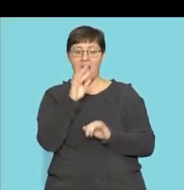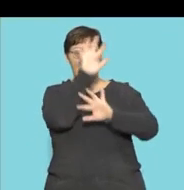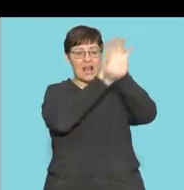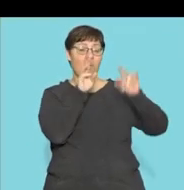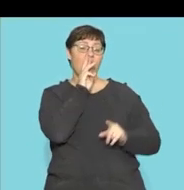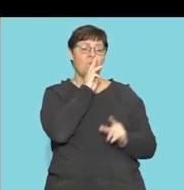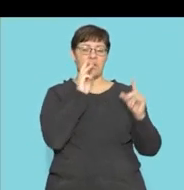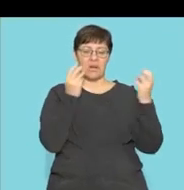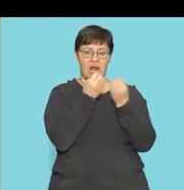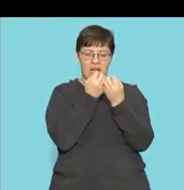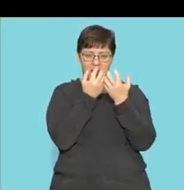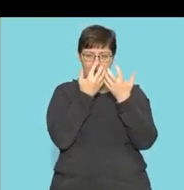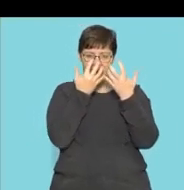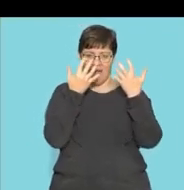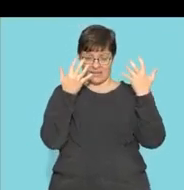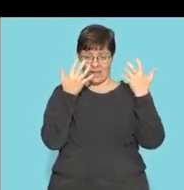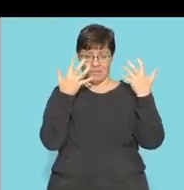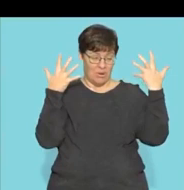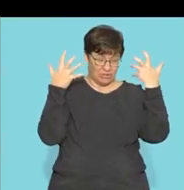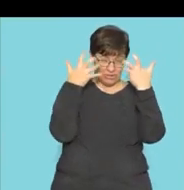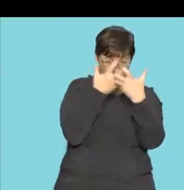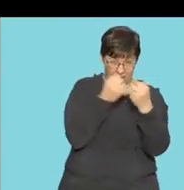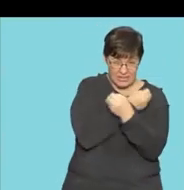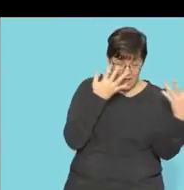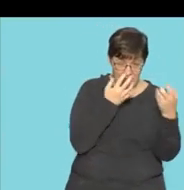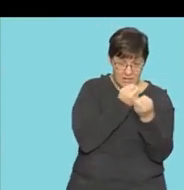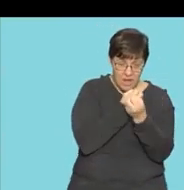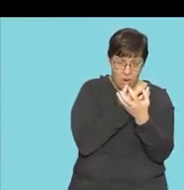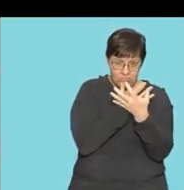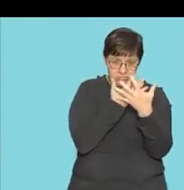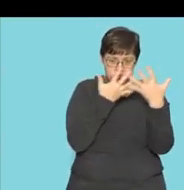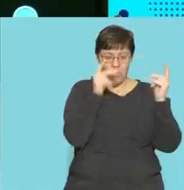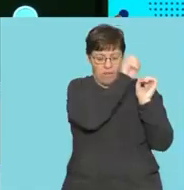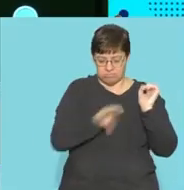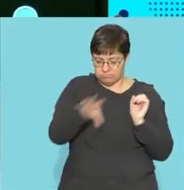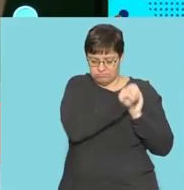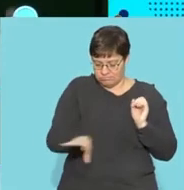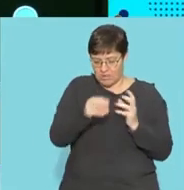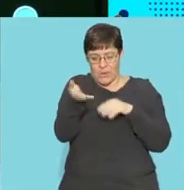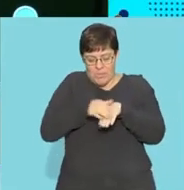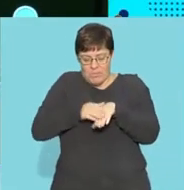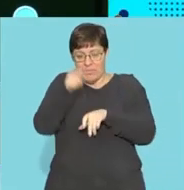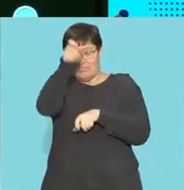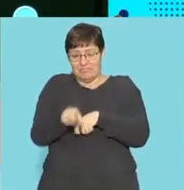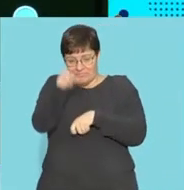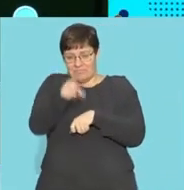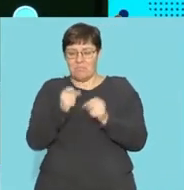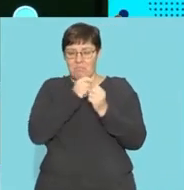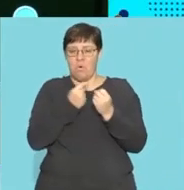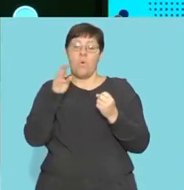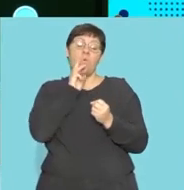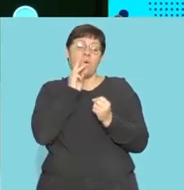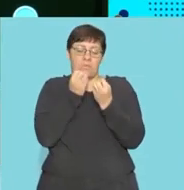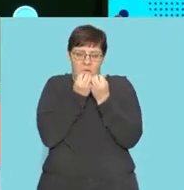solution gets paler. This one would have been much darker before we started. all those ions get taken up, they